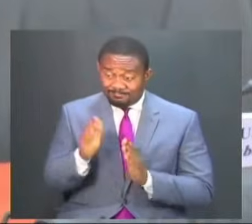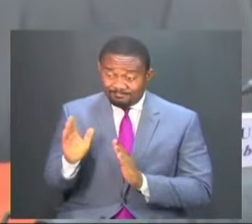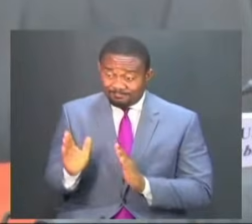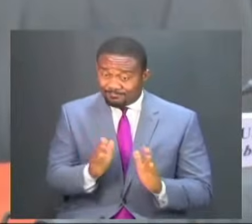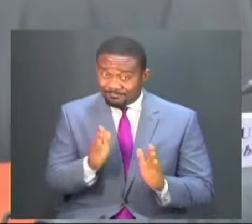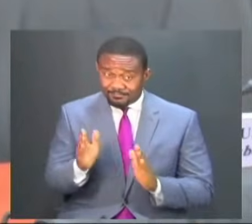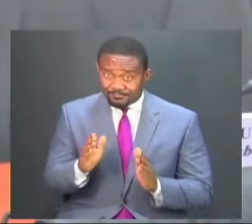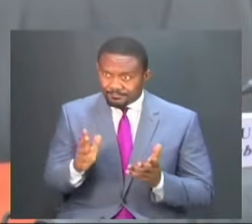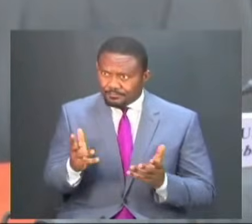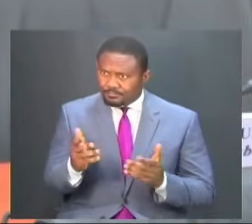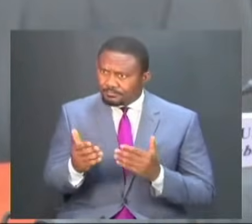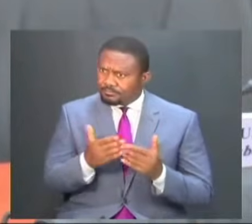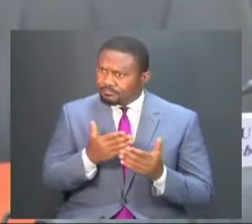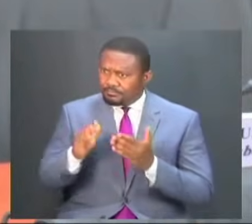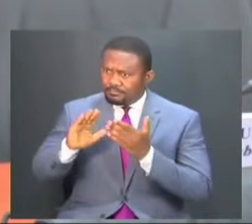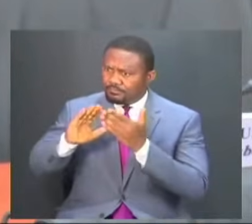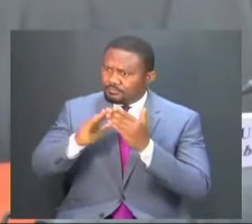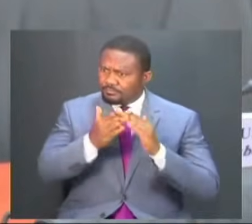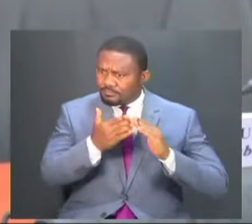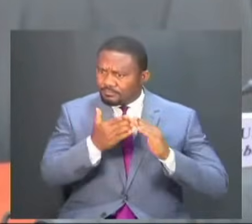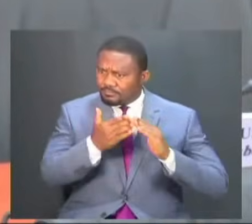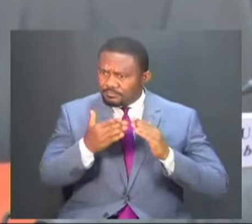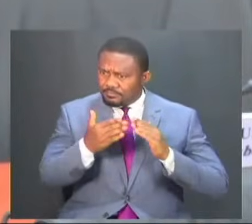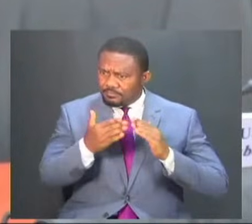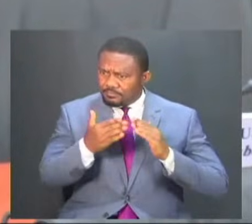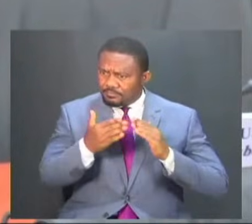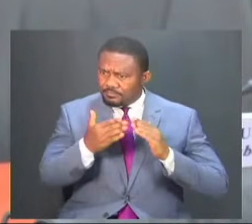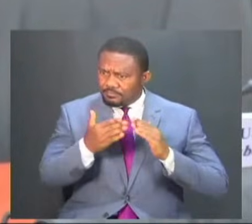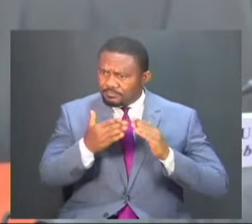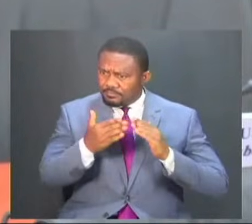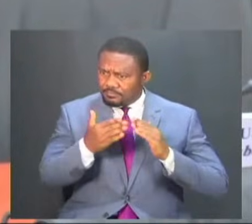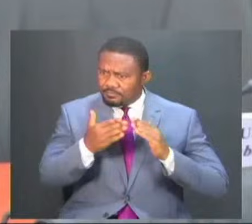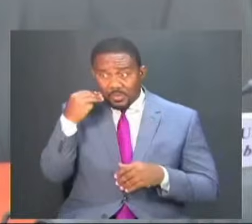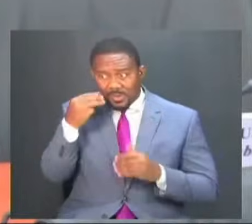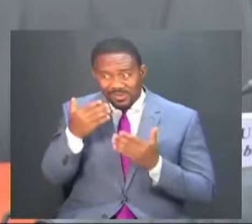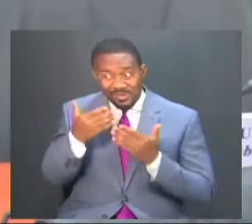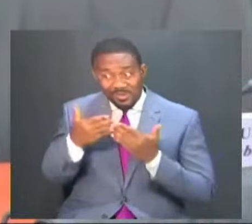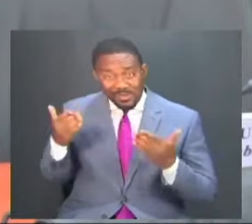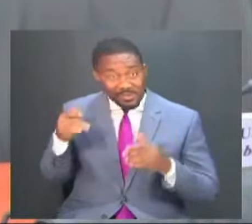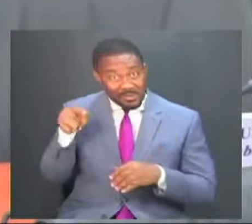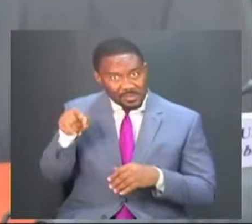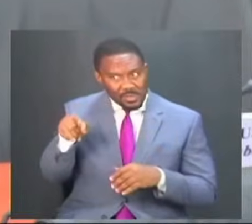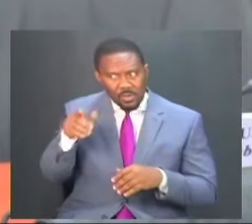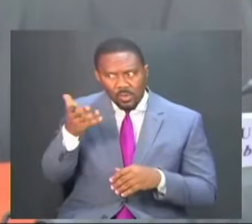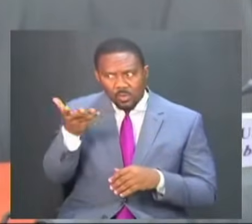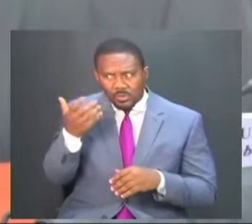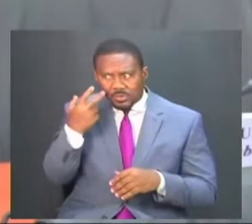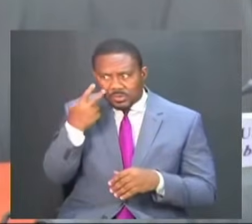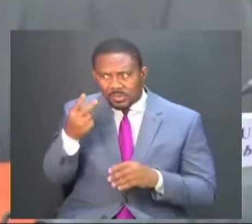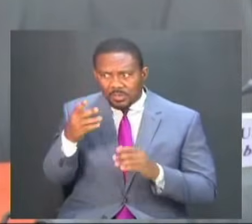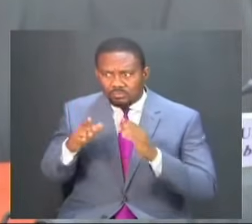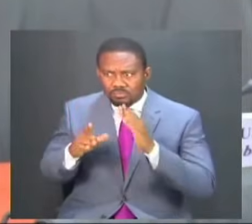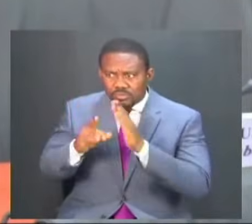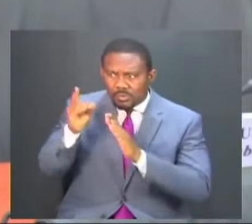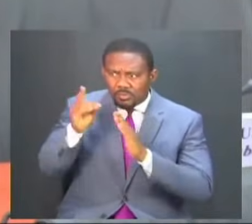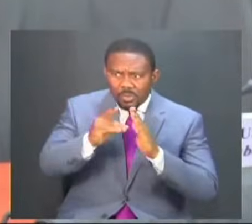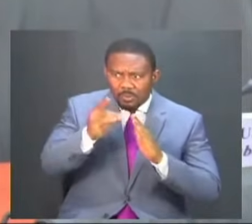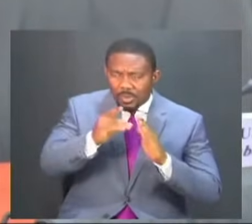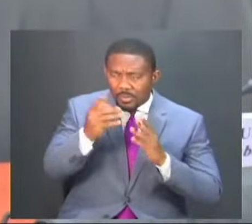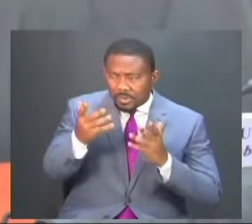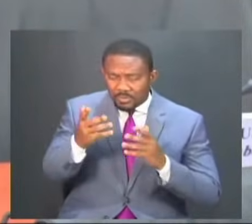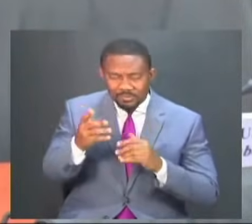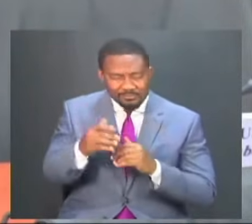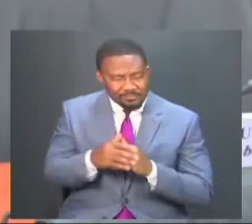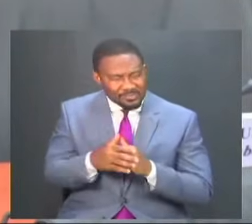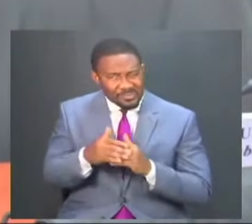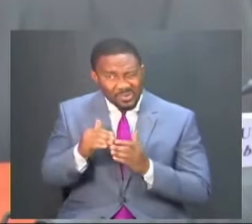has mineral resources wants to see development in their communities. Unfortunately, most of the time when government takes the money into Accra, hardly